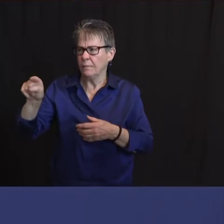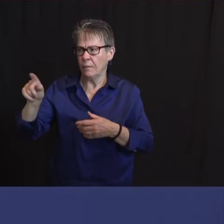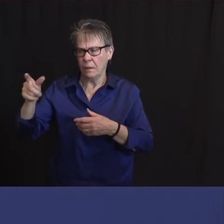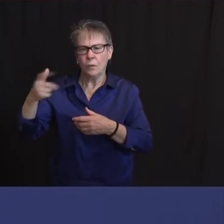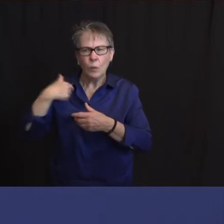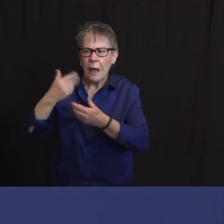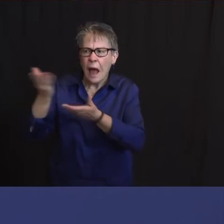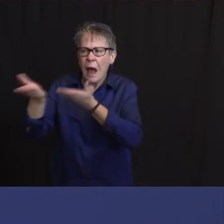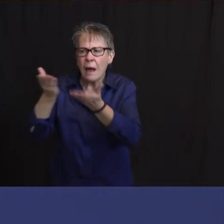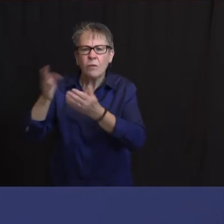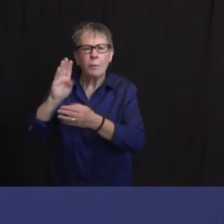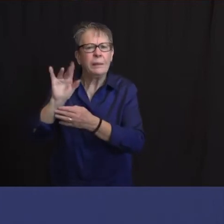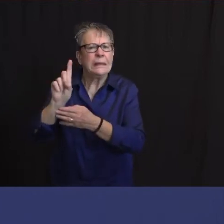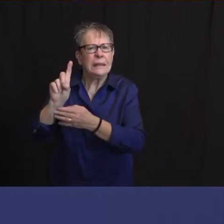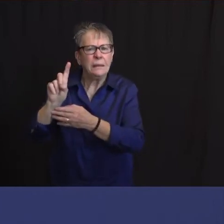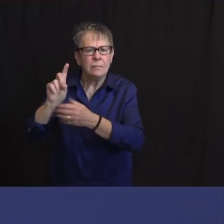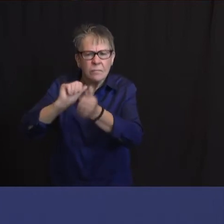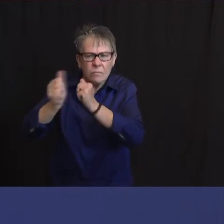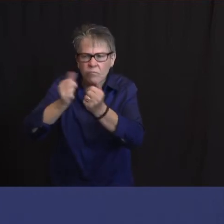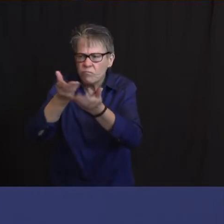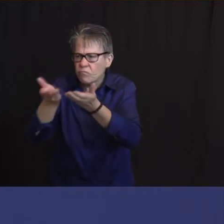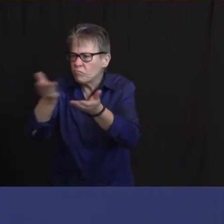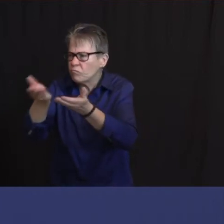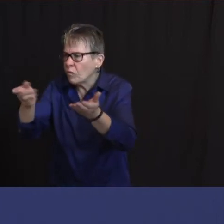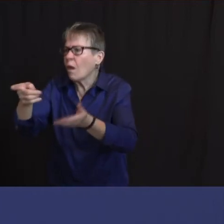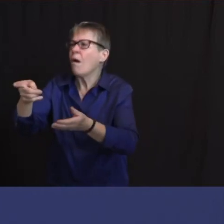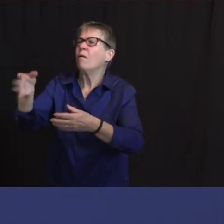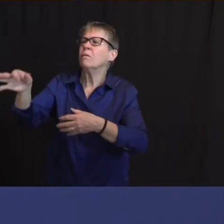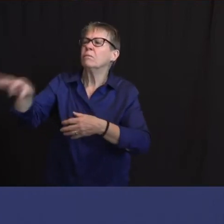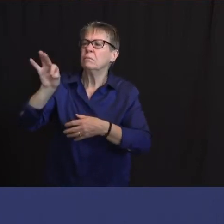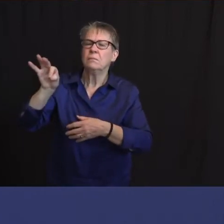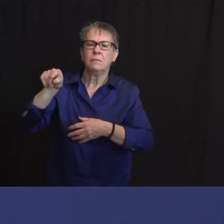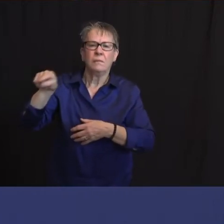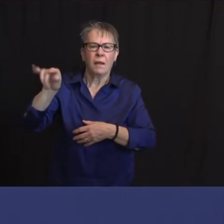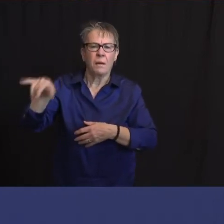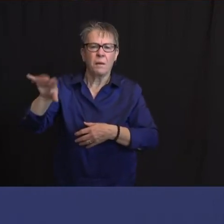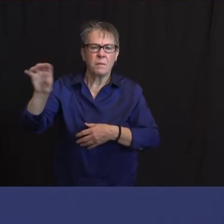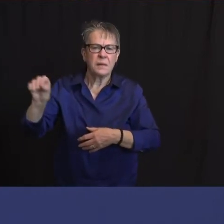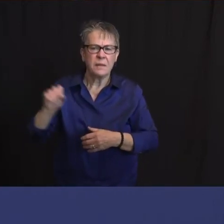of a tsunami, we use the word tsunami a lot. This is another very